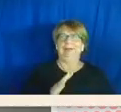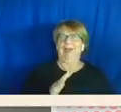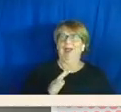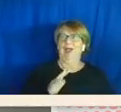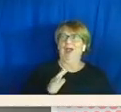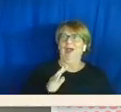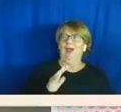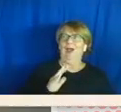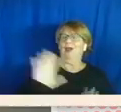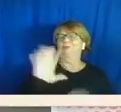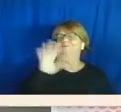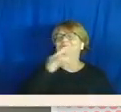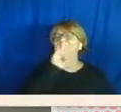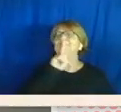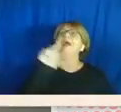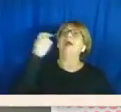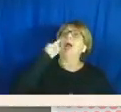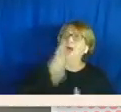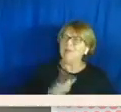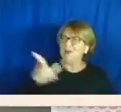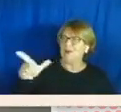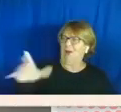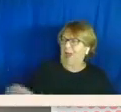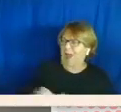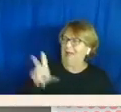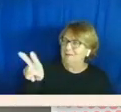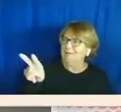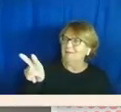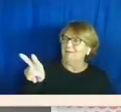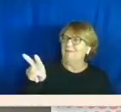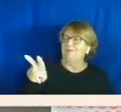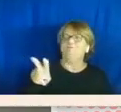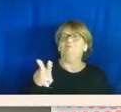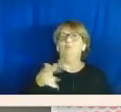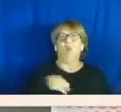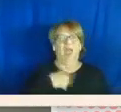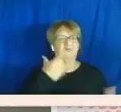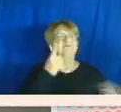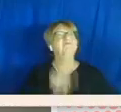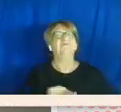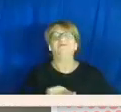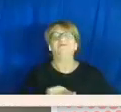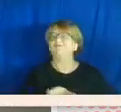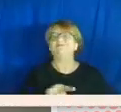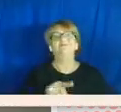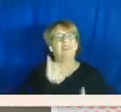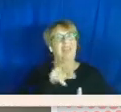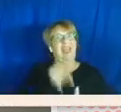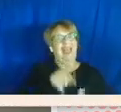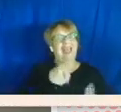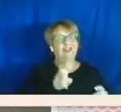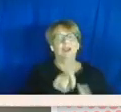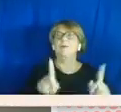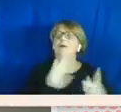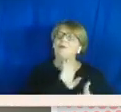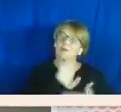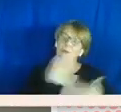Governor Sununu had acted. We had a deal, not only on this issue, but the whole